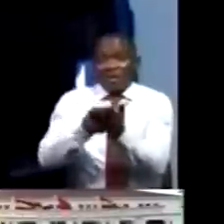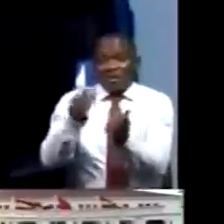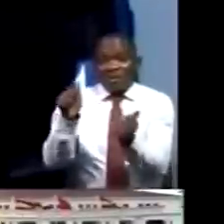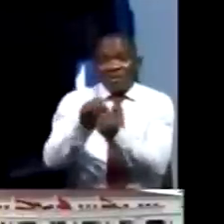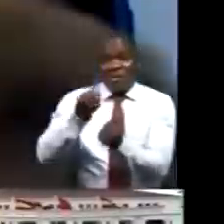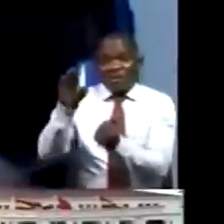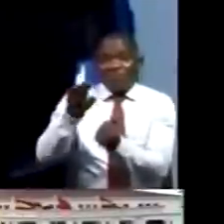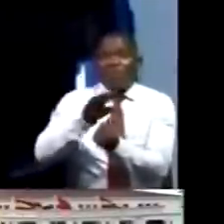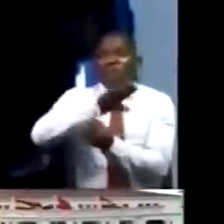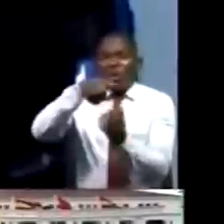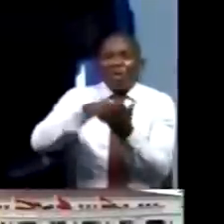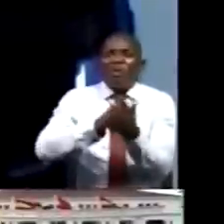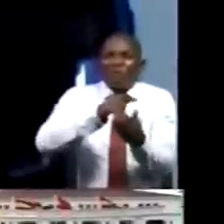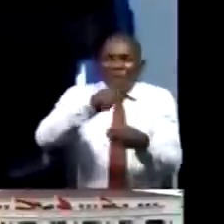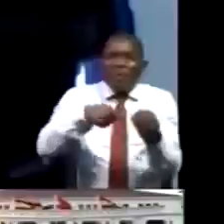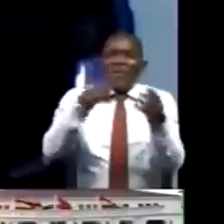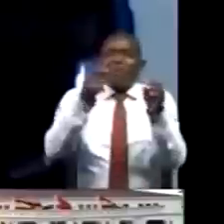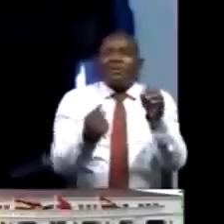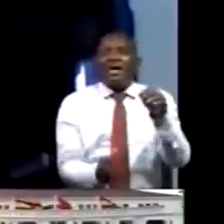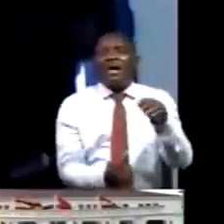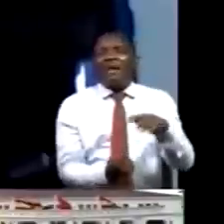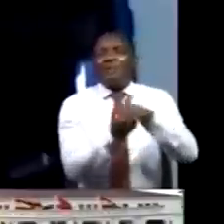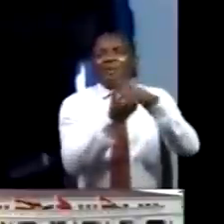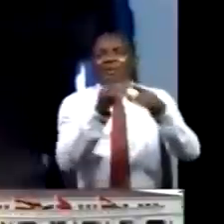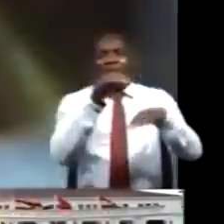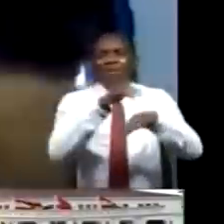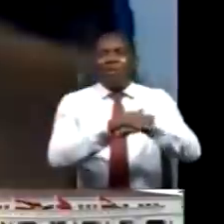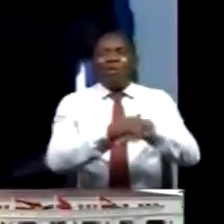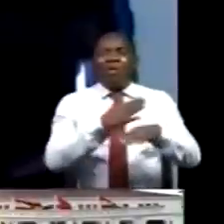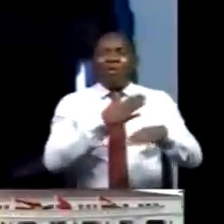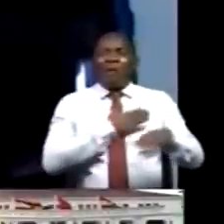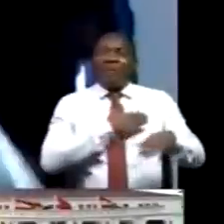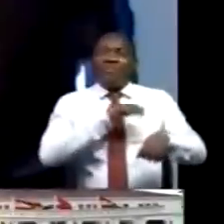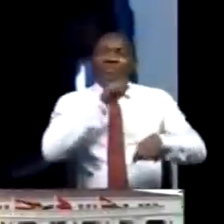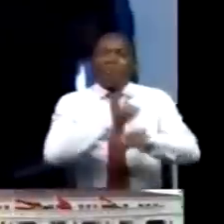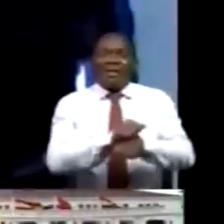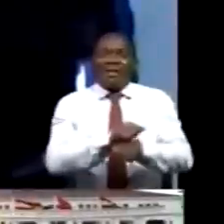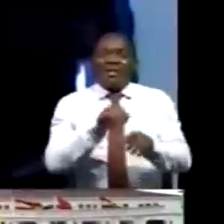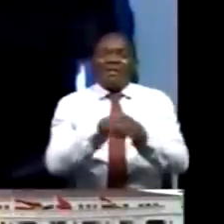Commissioner are issues arising out of the performance of my function in the strong room.